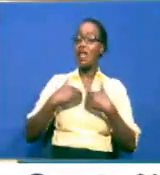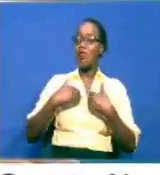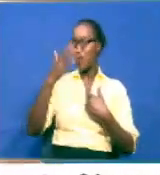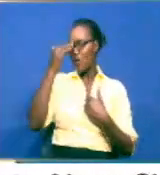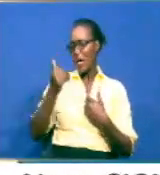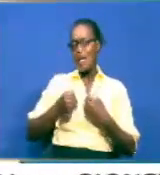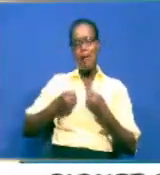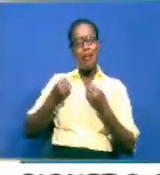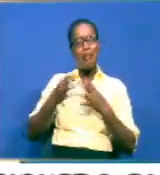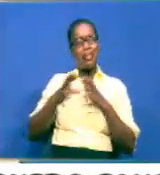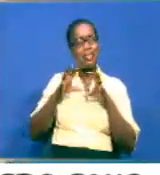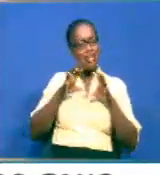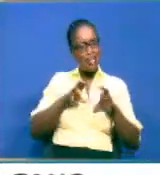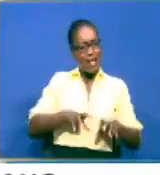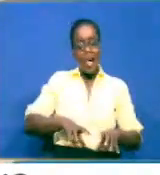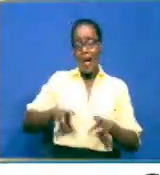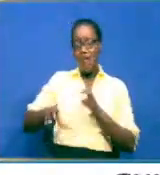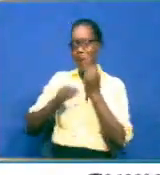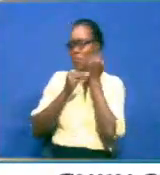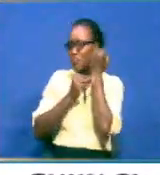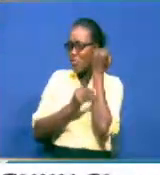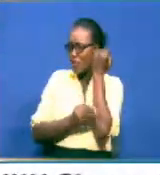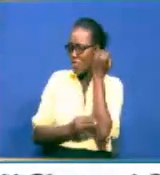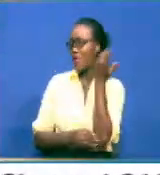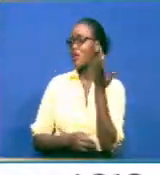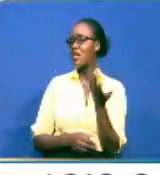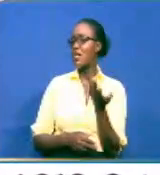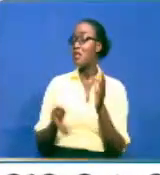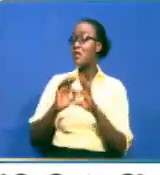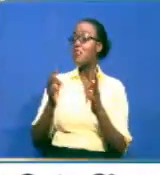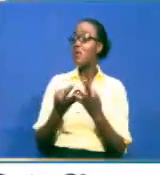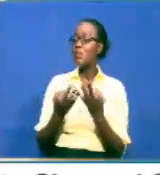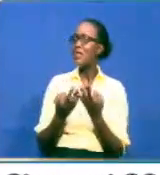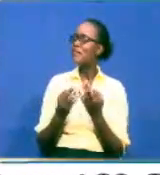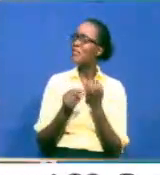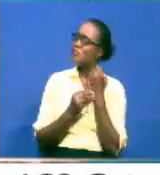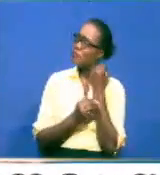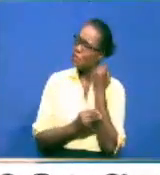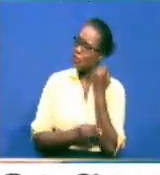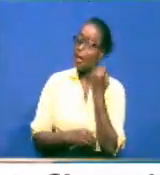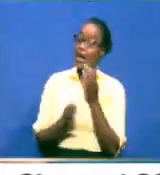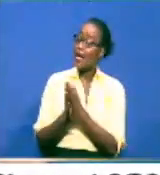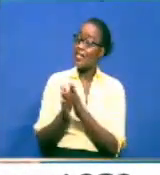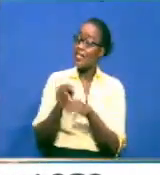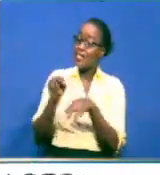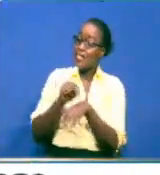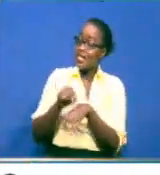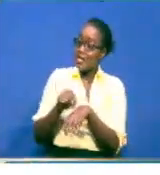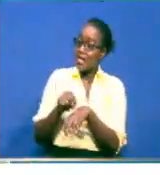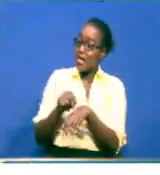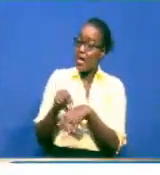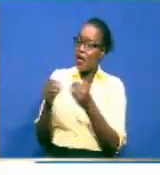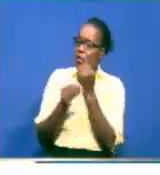in poverty, and their families, you know, most of them come from poor families, and the cyclic nature of poverty, you